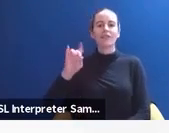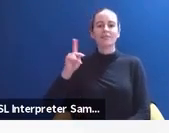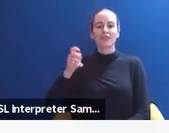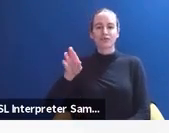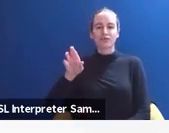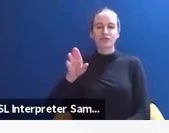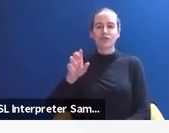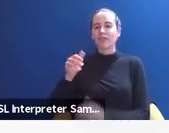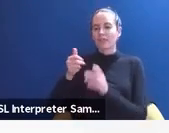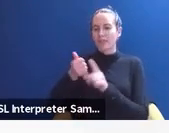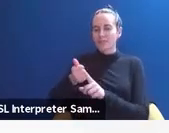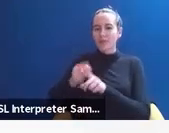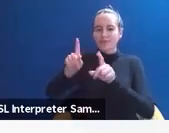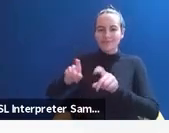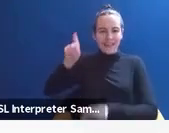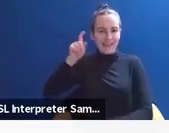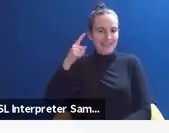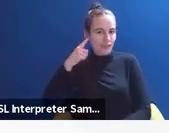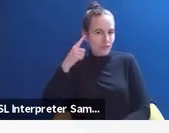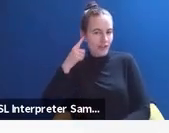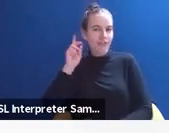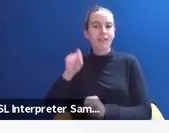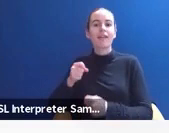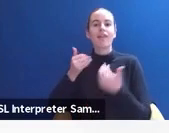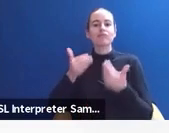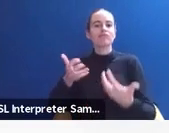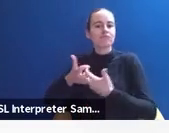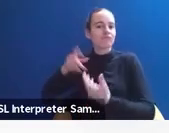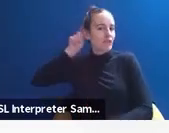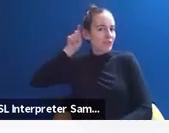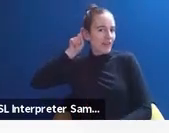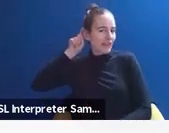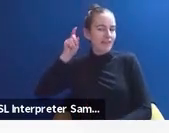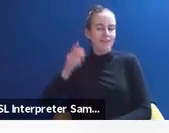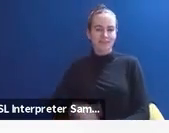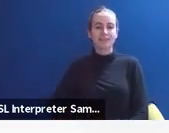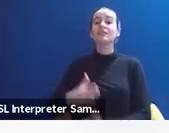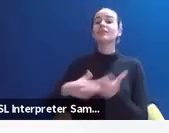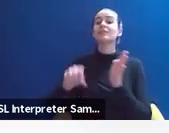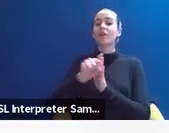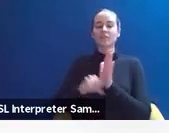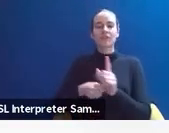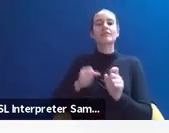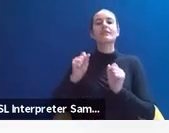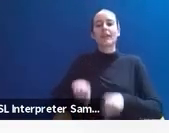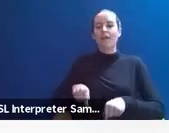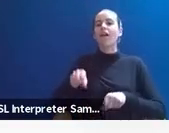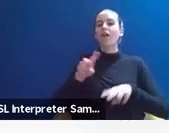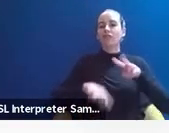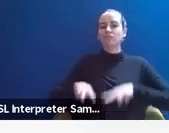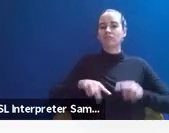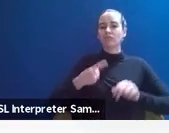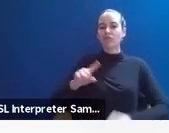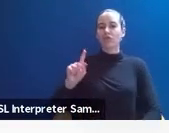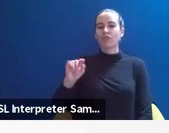can test hearing and fit hearing aid devices. In some states, they are allowed to evaluate tinnitus, but they